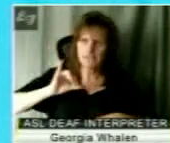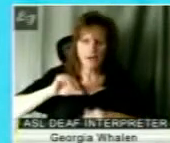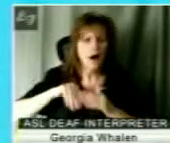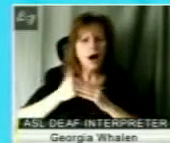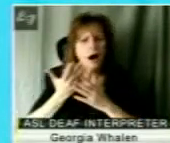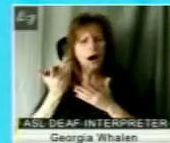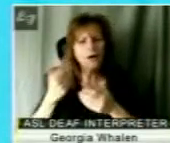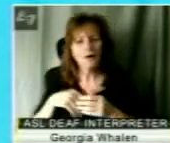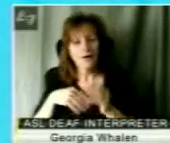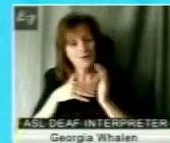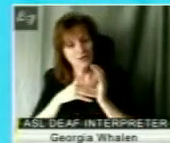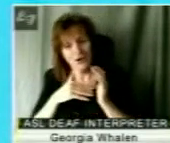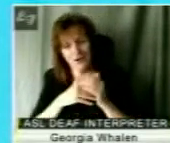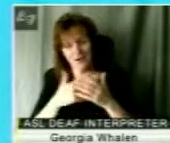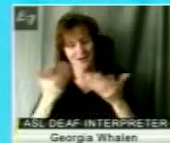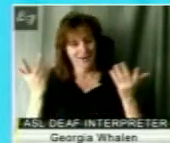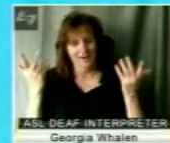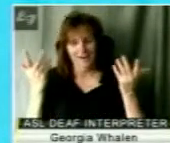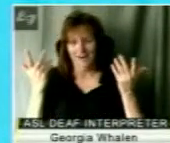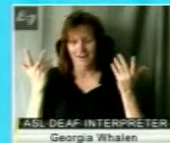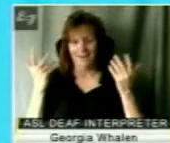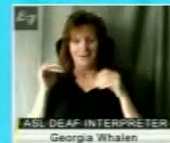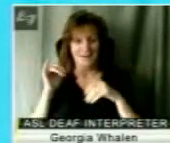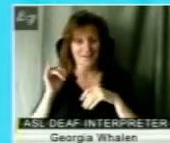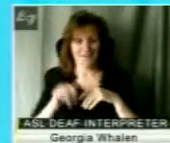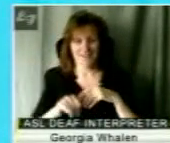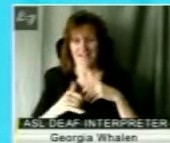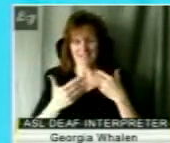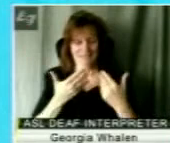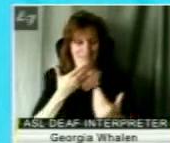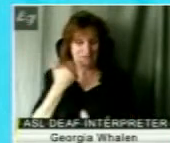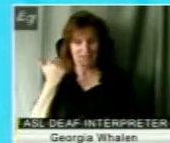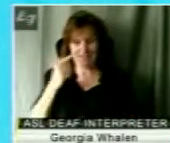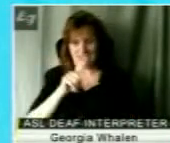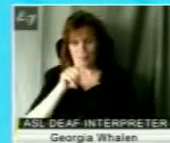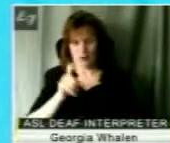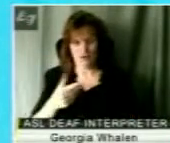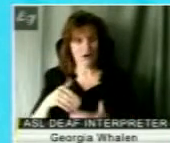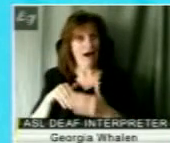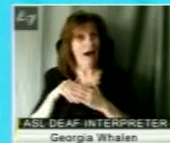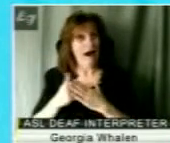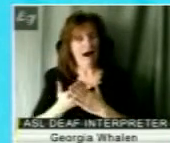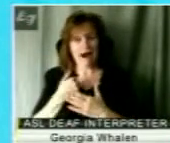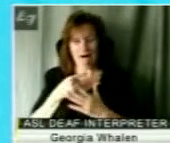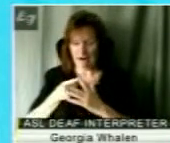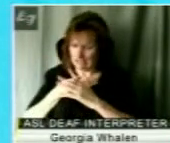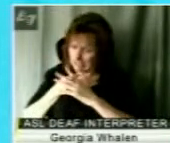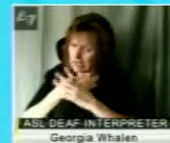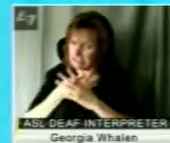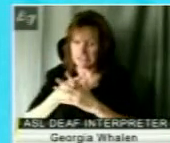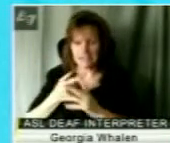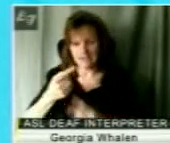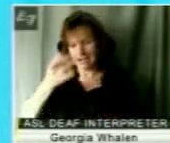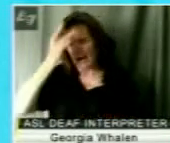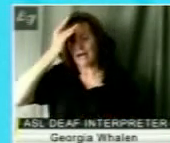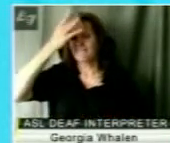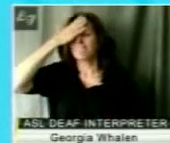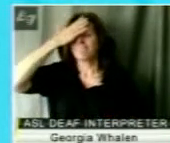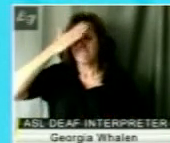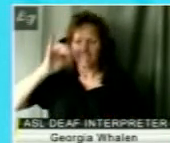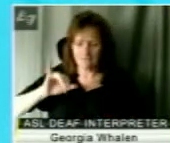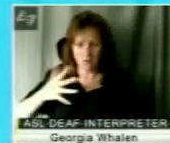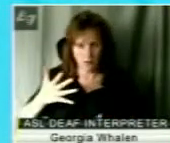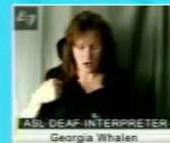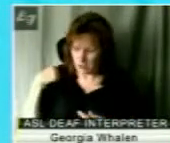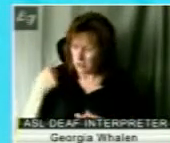promotion specialists working on and communications people. And you're right. Like, this is a message that's been out there. I keep saying we've been in